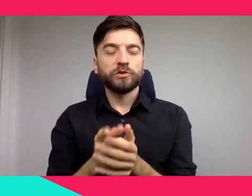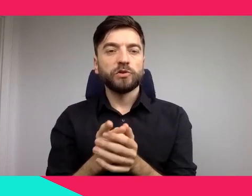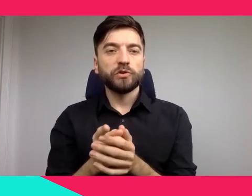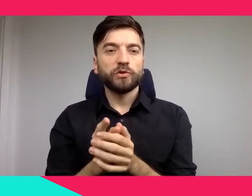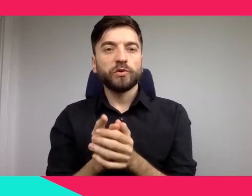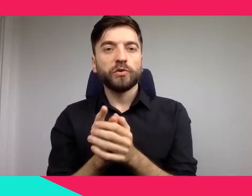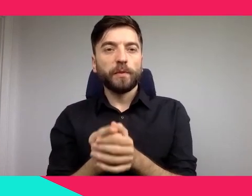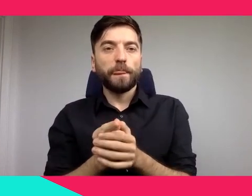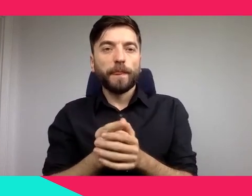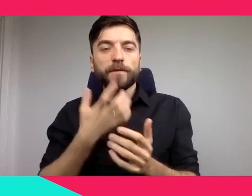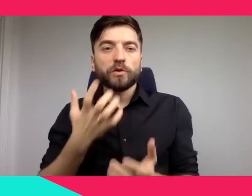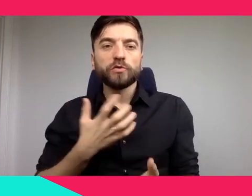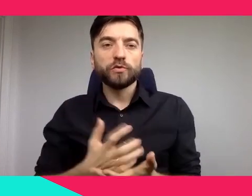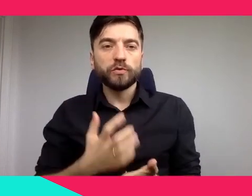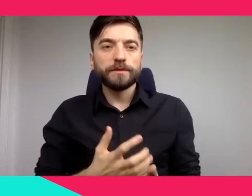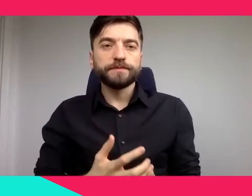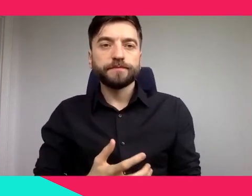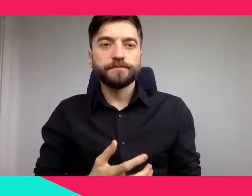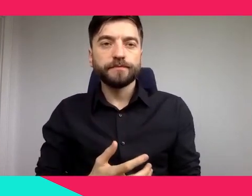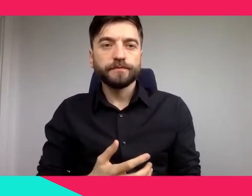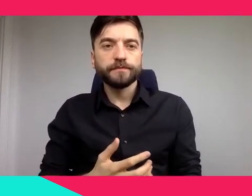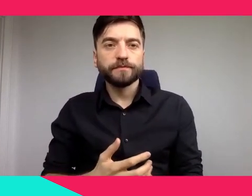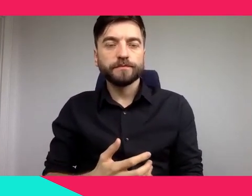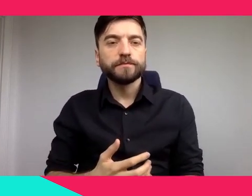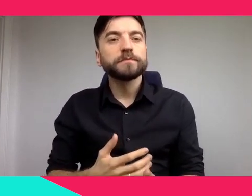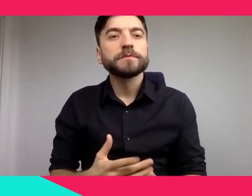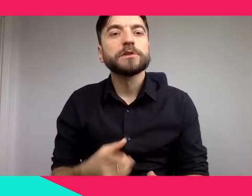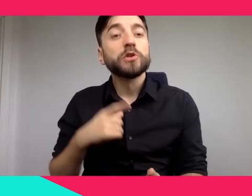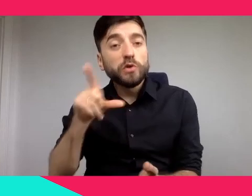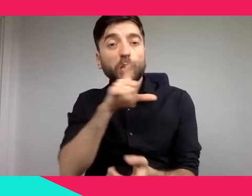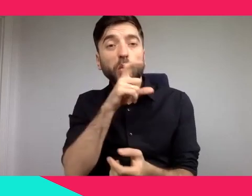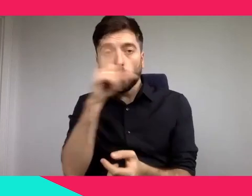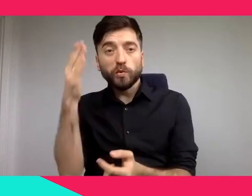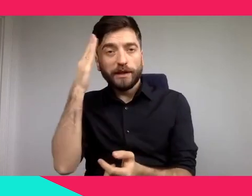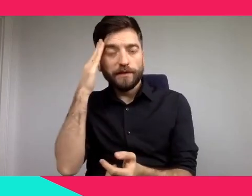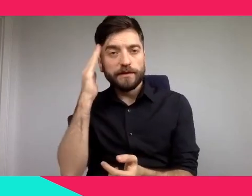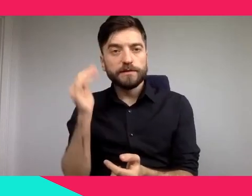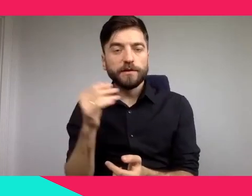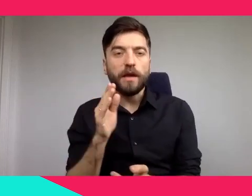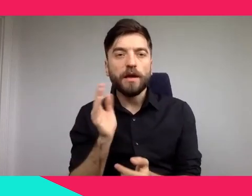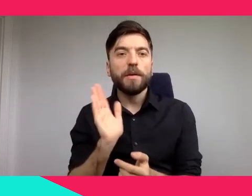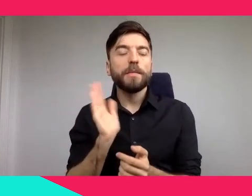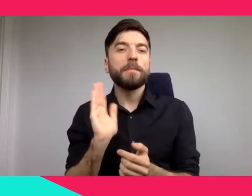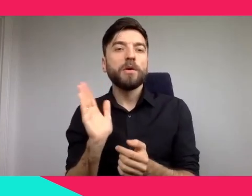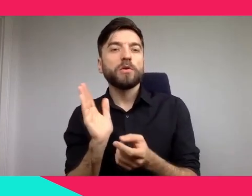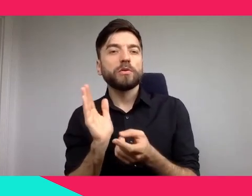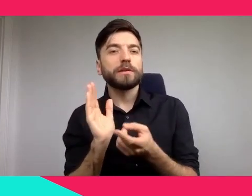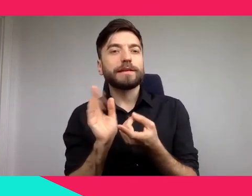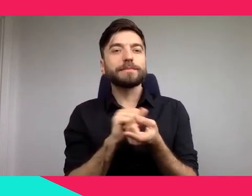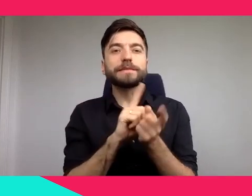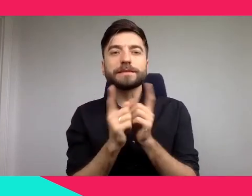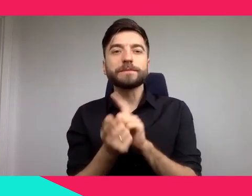mental powers of our crowds in transcribing all kinds of different archives, and we create